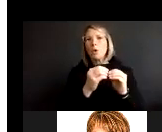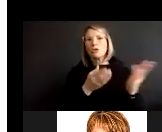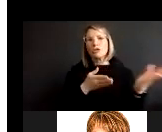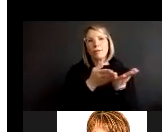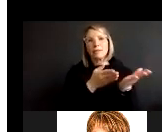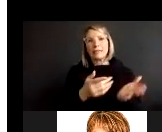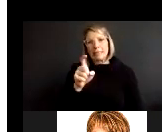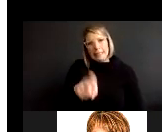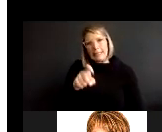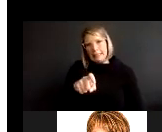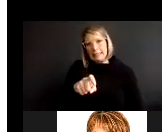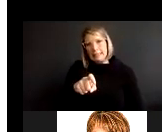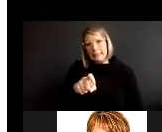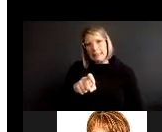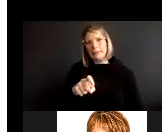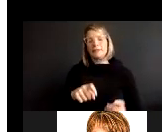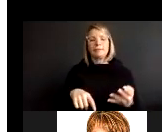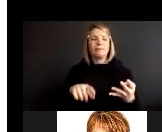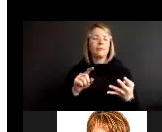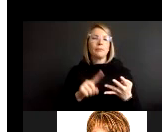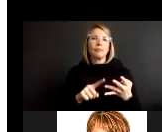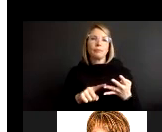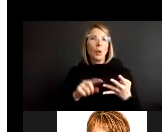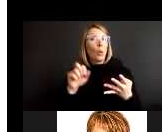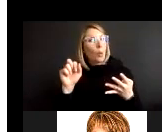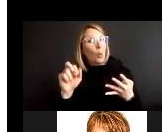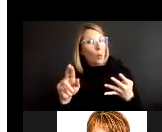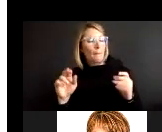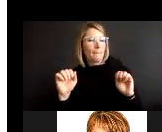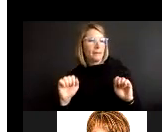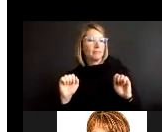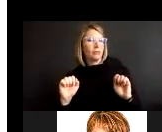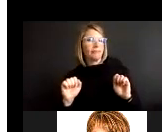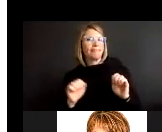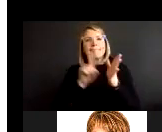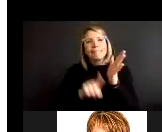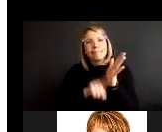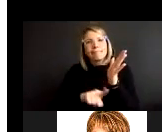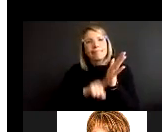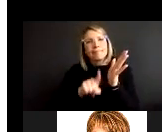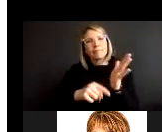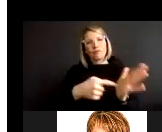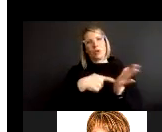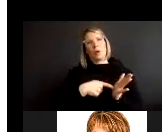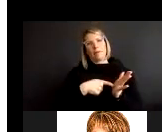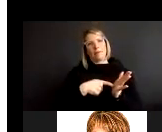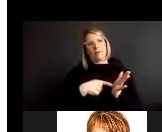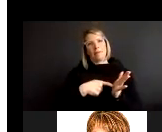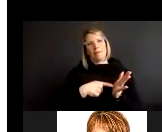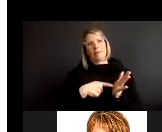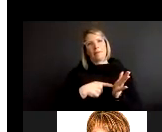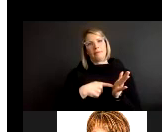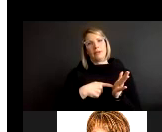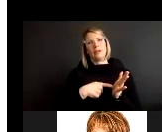course, a final outcome could be that folks proceed with an investigation. So important to note that